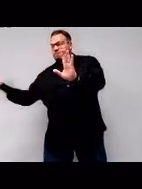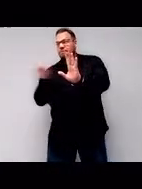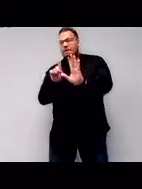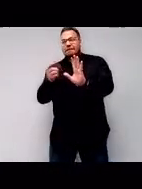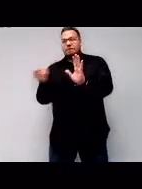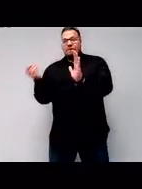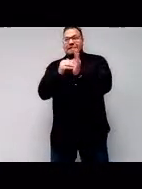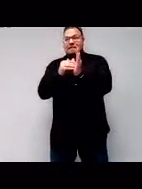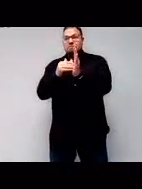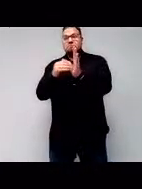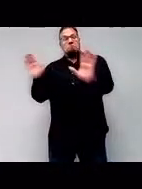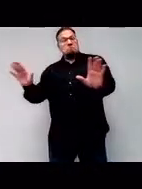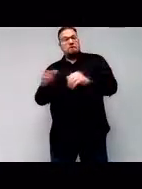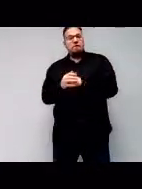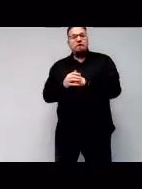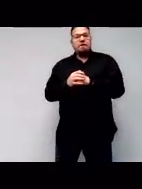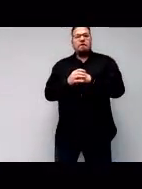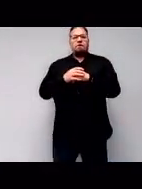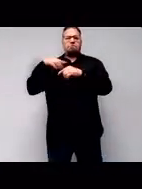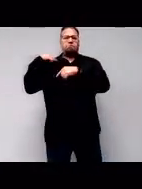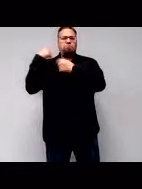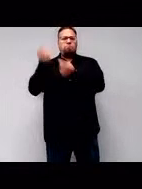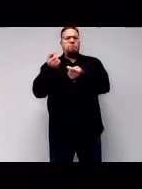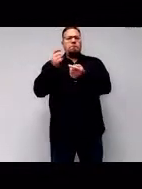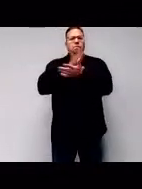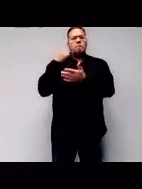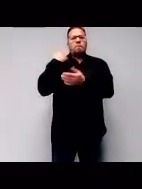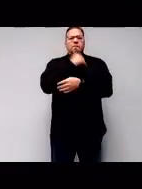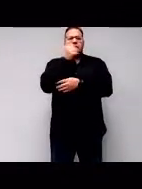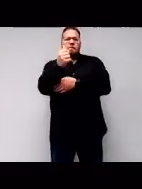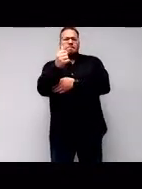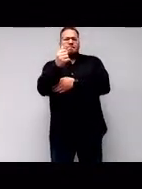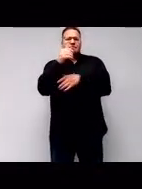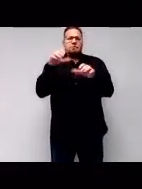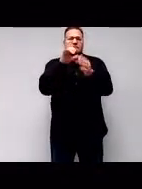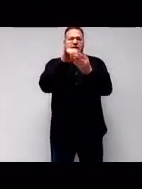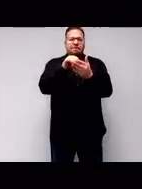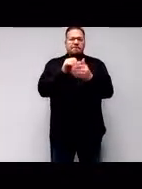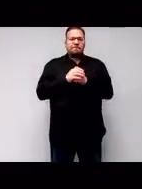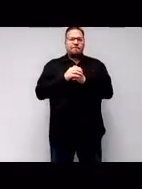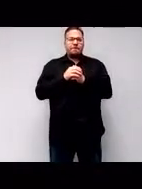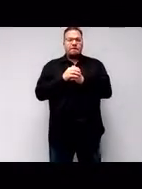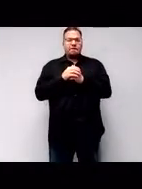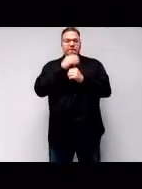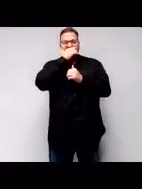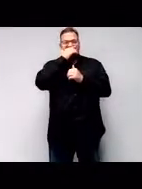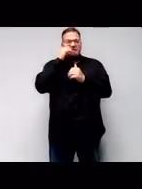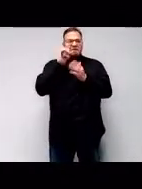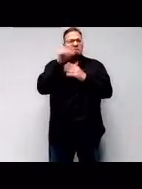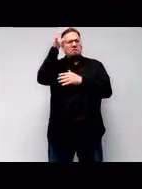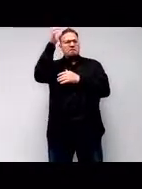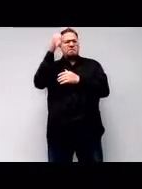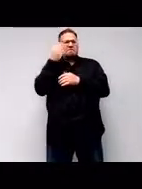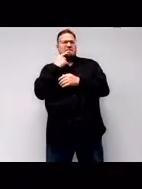But oftentimes in traditional school, we don't quite implement that. So we started with this concept and we said, you know